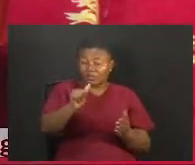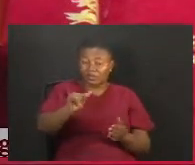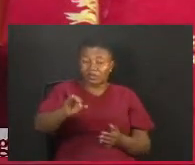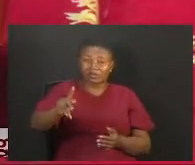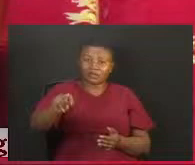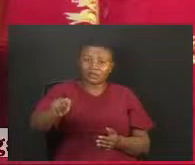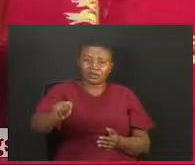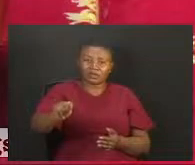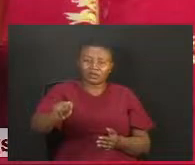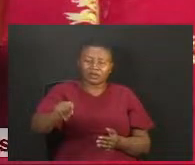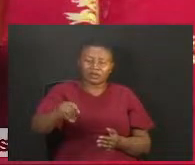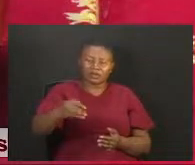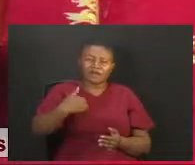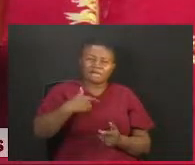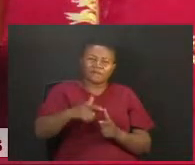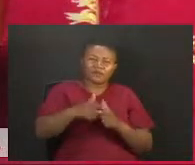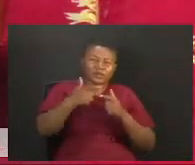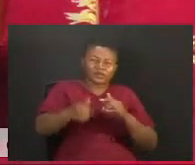abused in recent years.